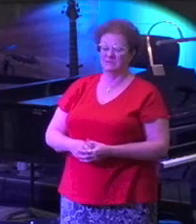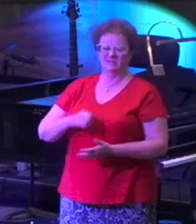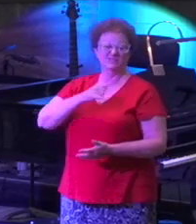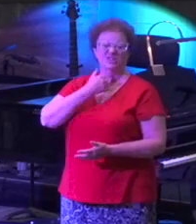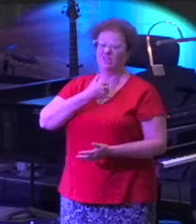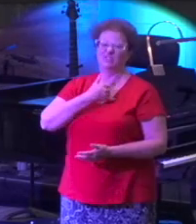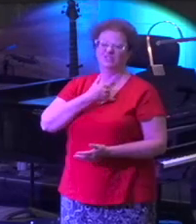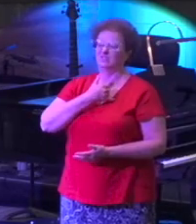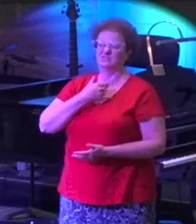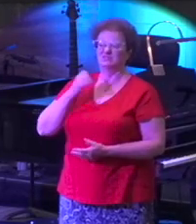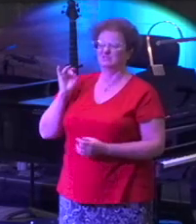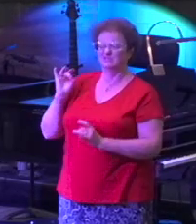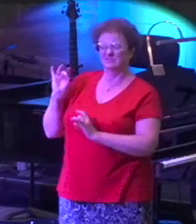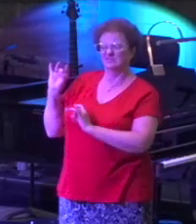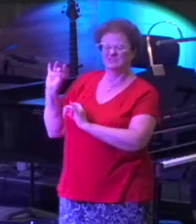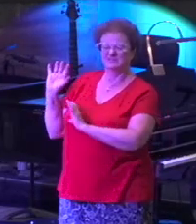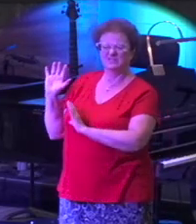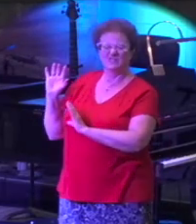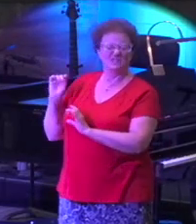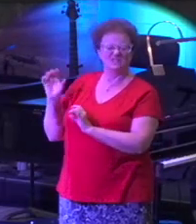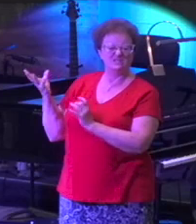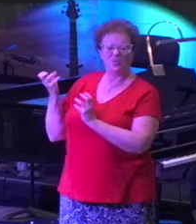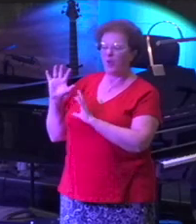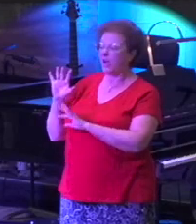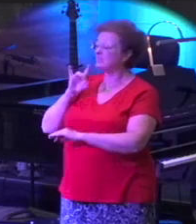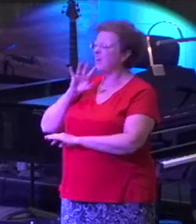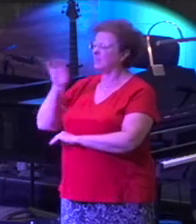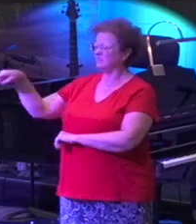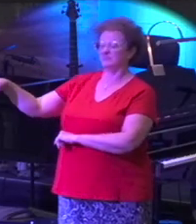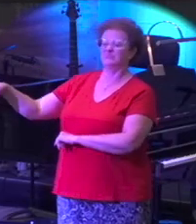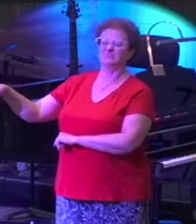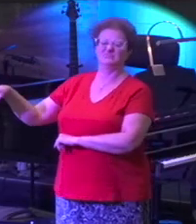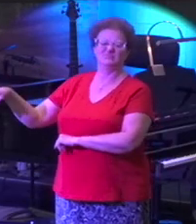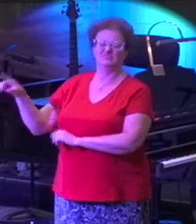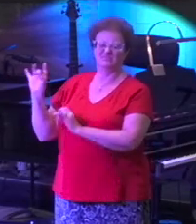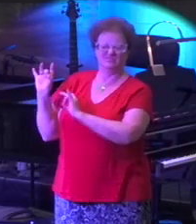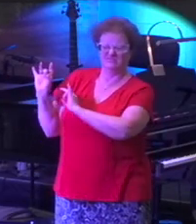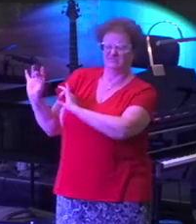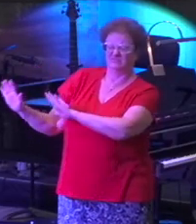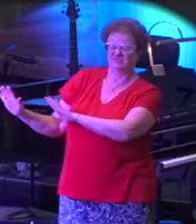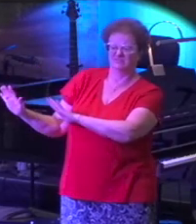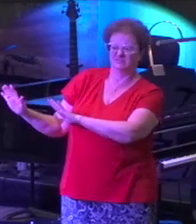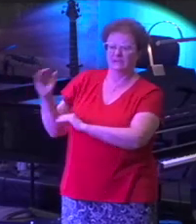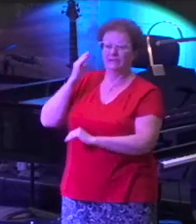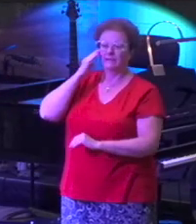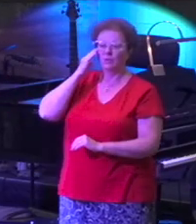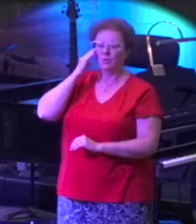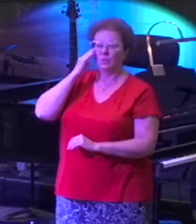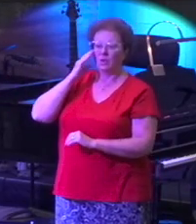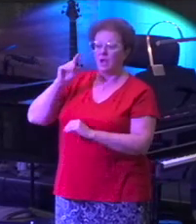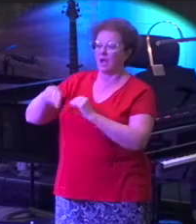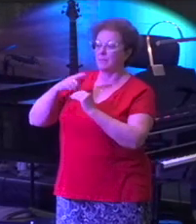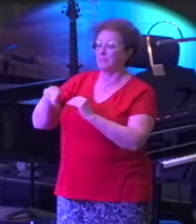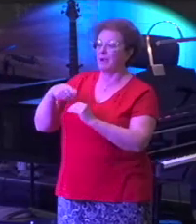was not too keen on speaking a word from God there because he knew something about